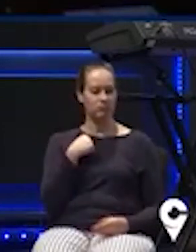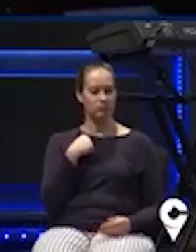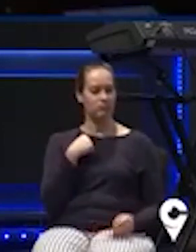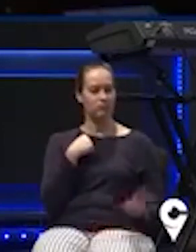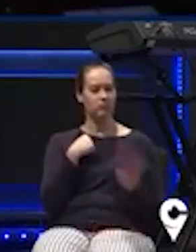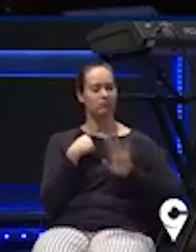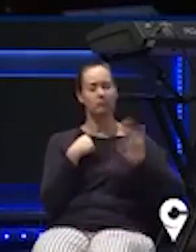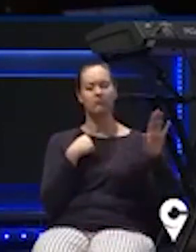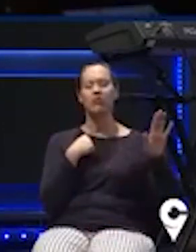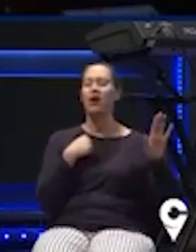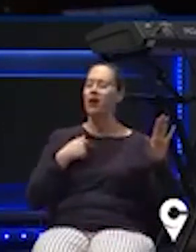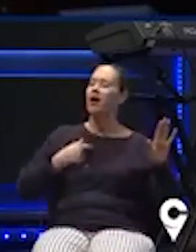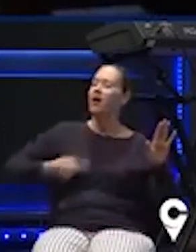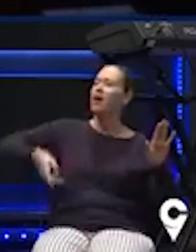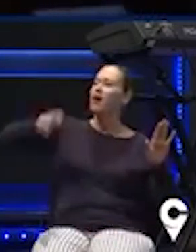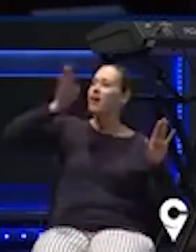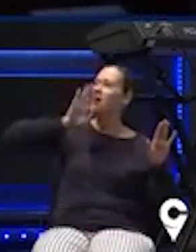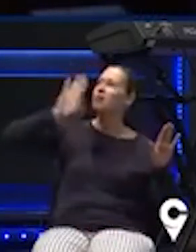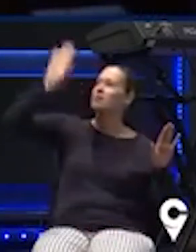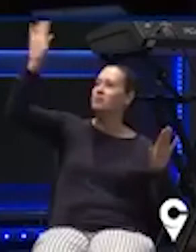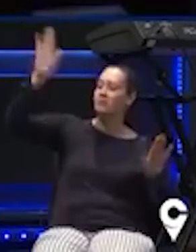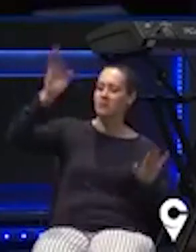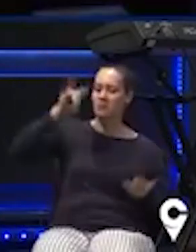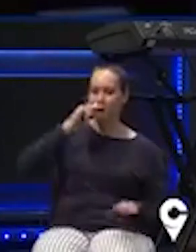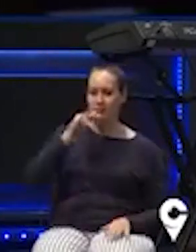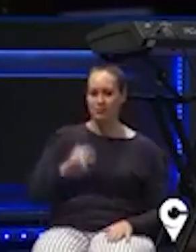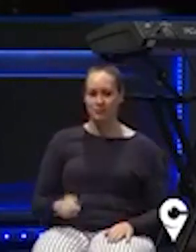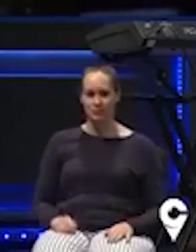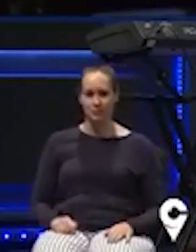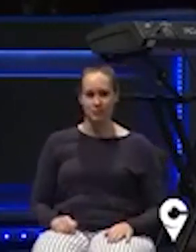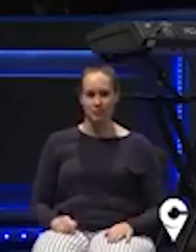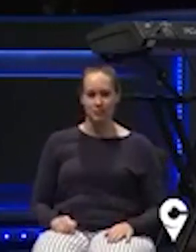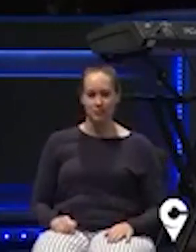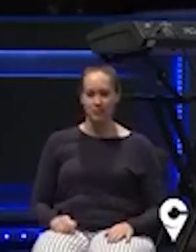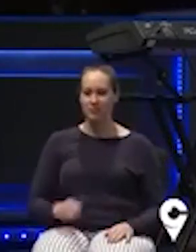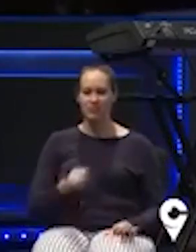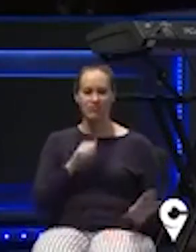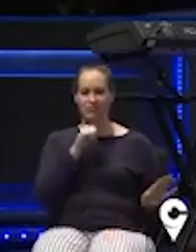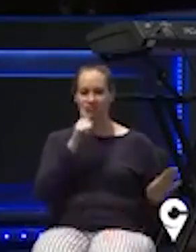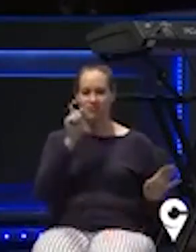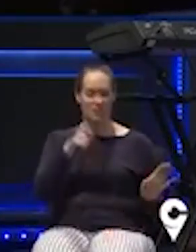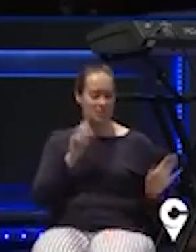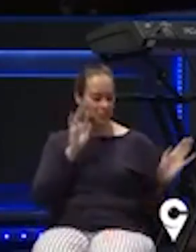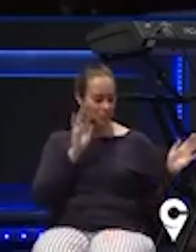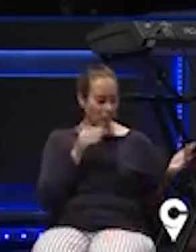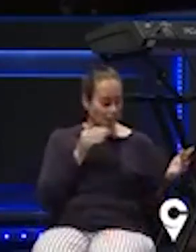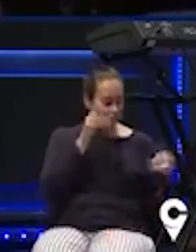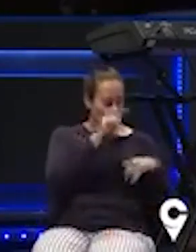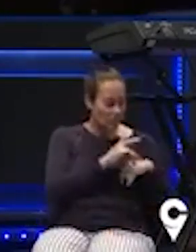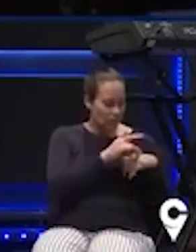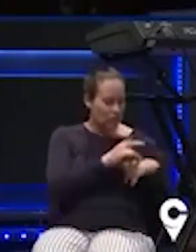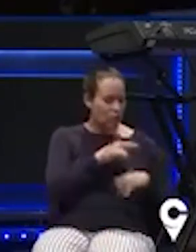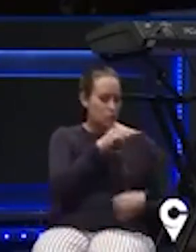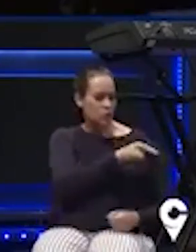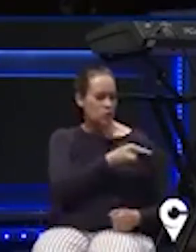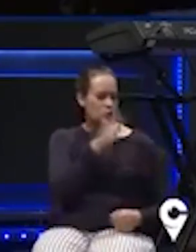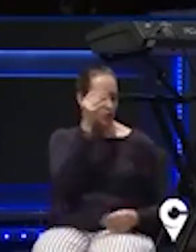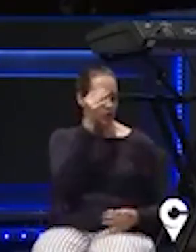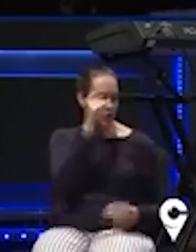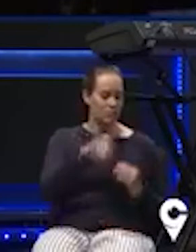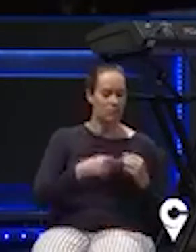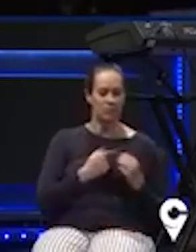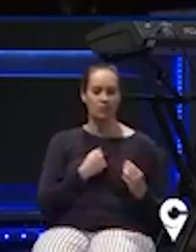most important opinion about me is what he thinks about me, well, not what somebody else thinks about me. And when you are able to reach that